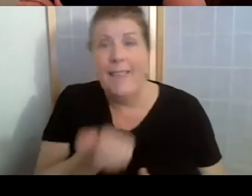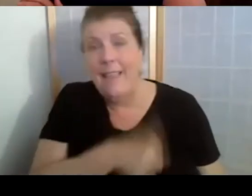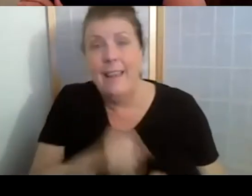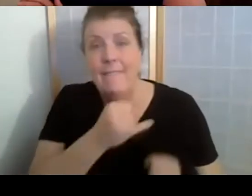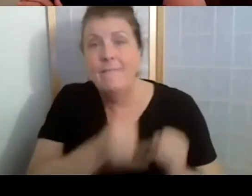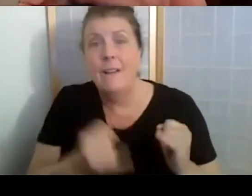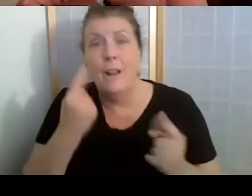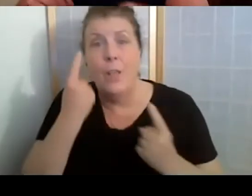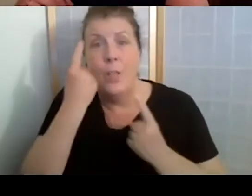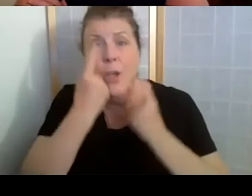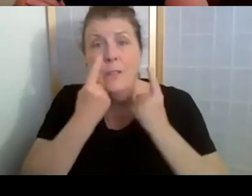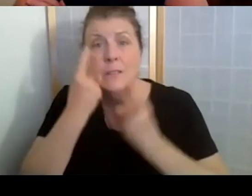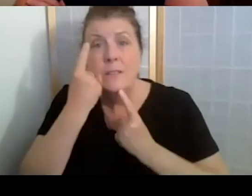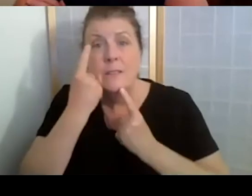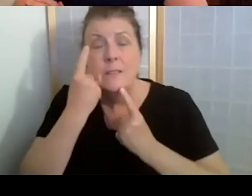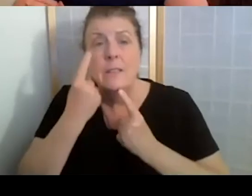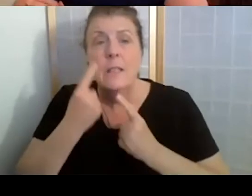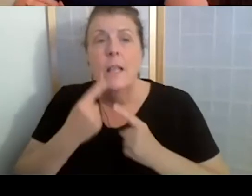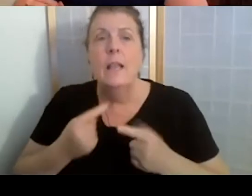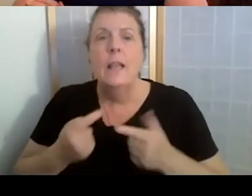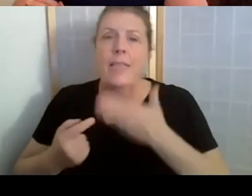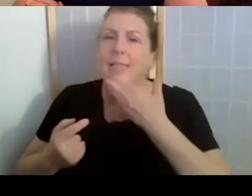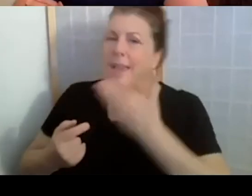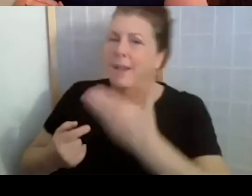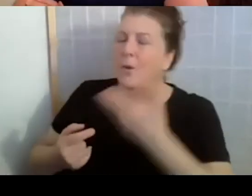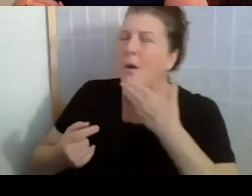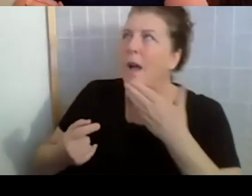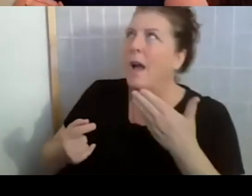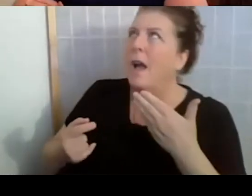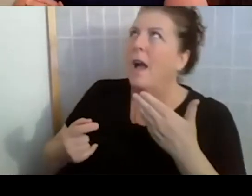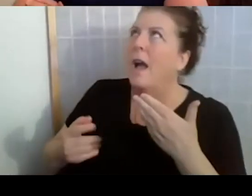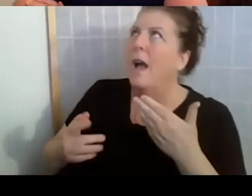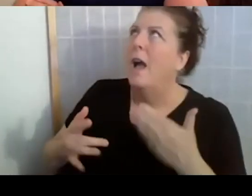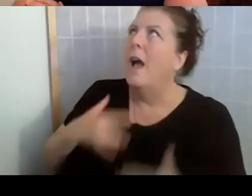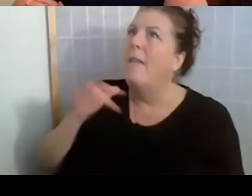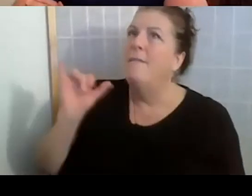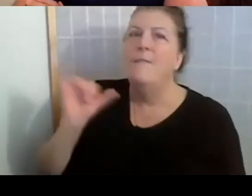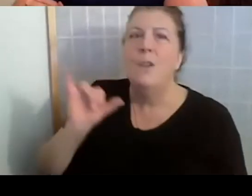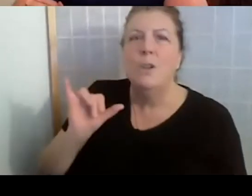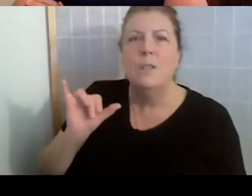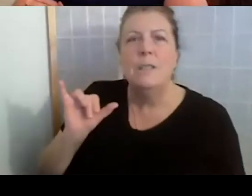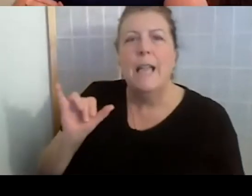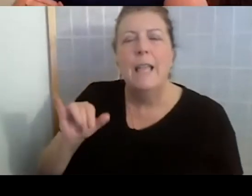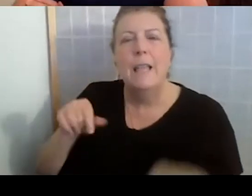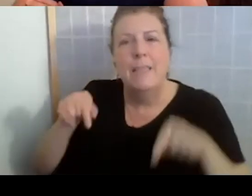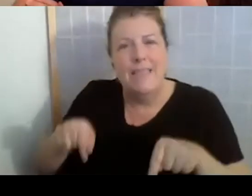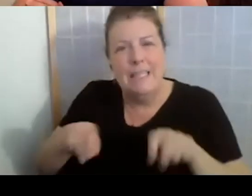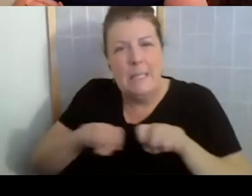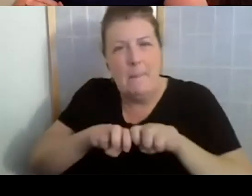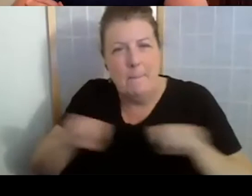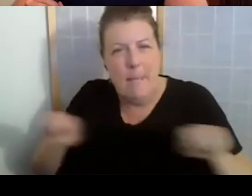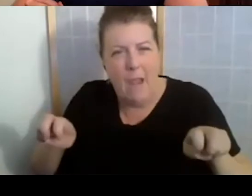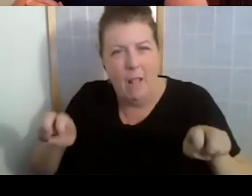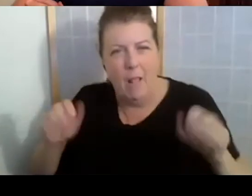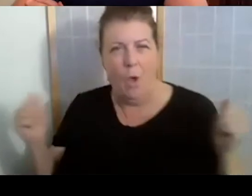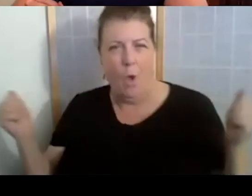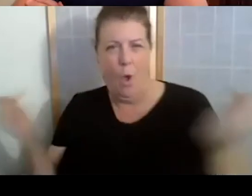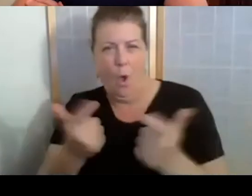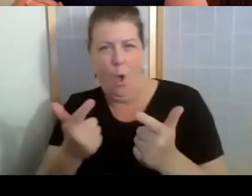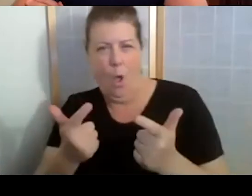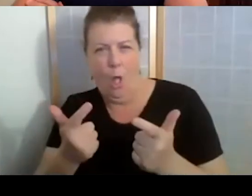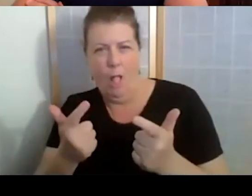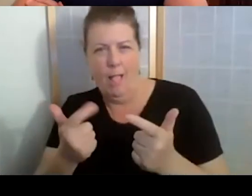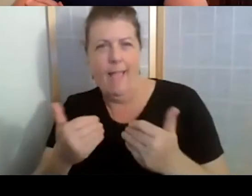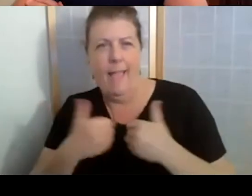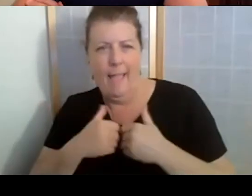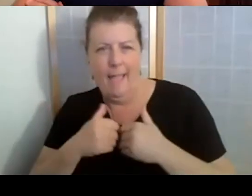I think, you know, it strikes me that it feels like as a panel, we all have a sort of instinctual drive, you